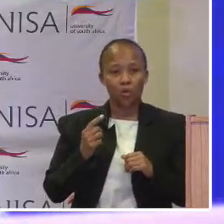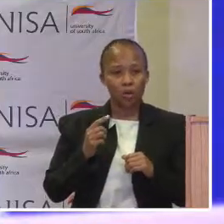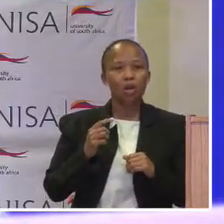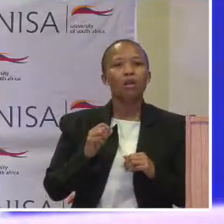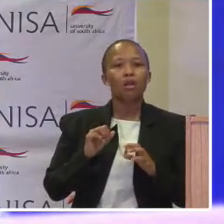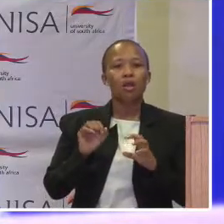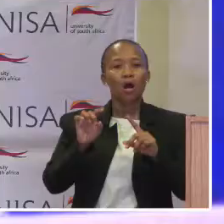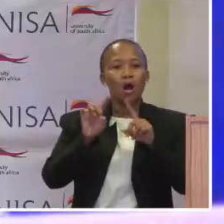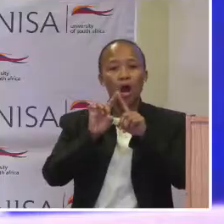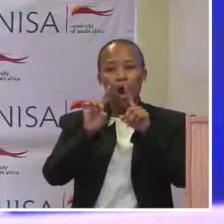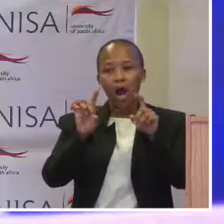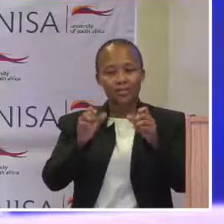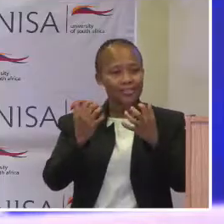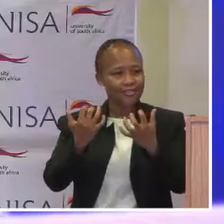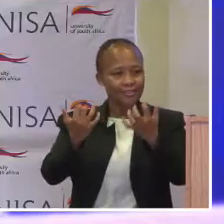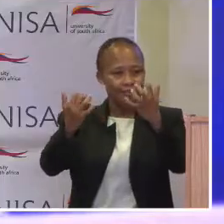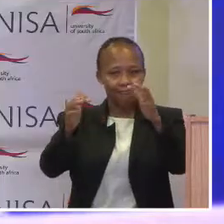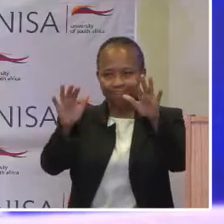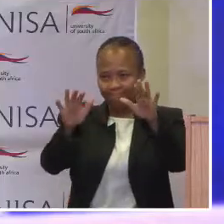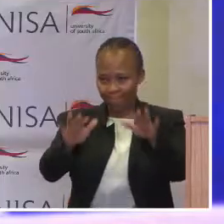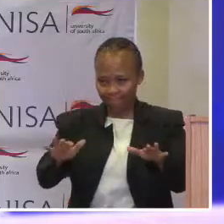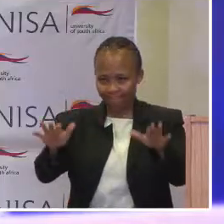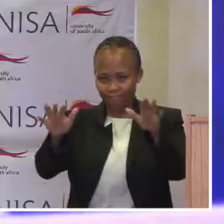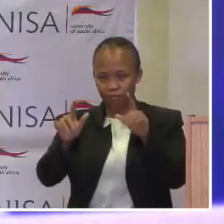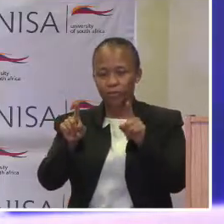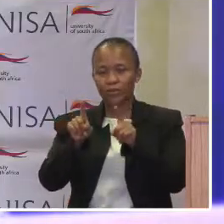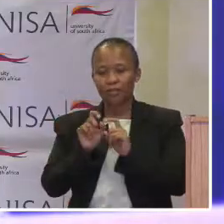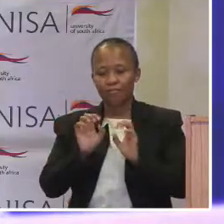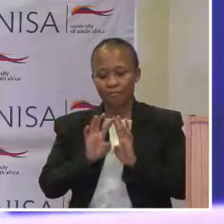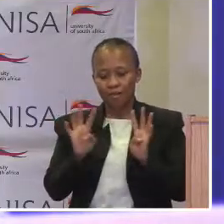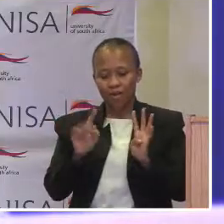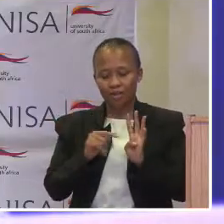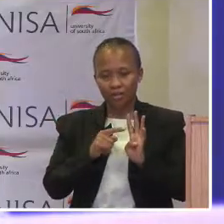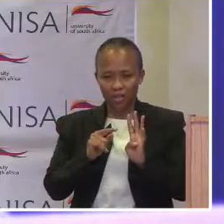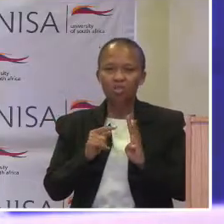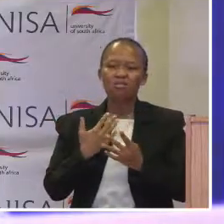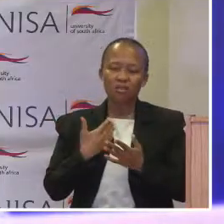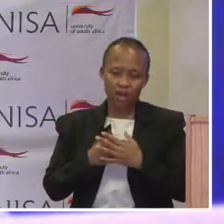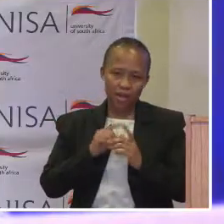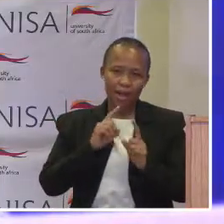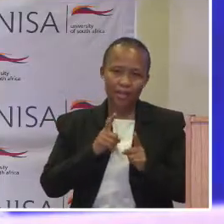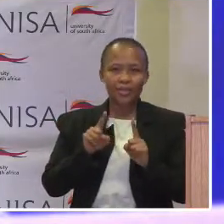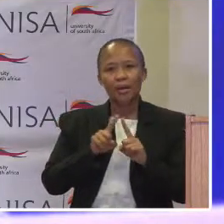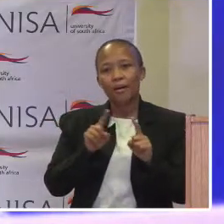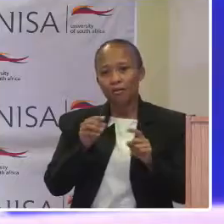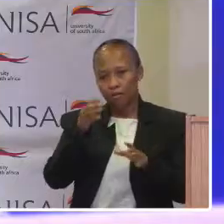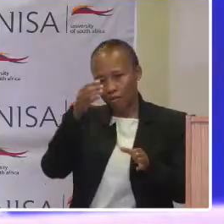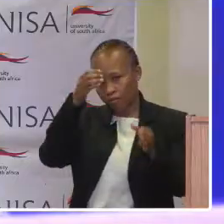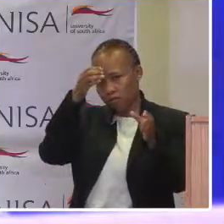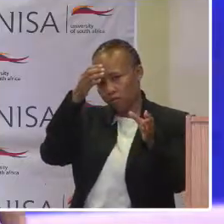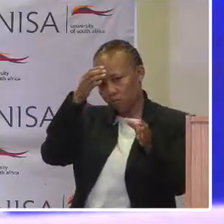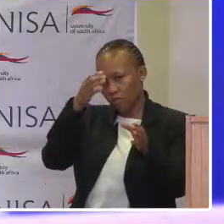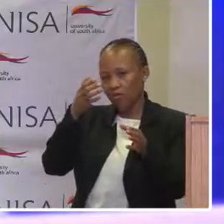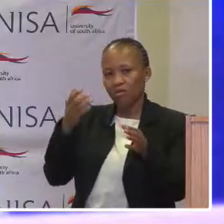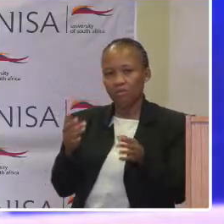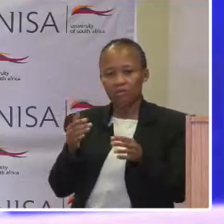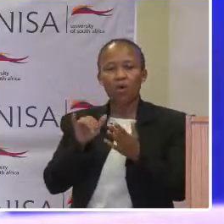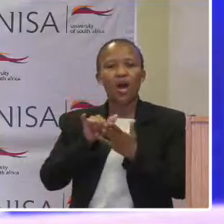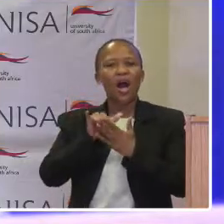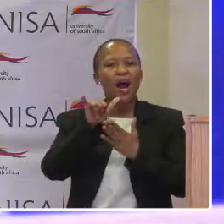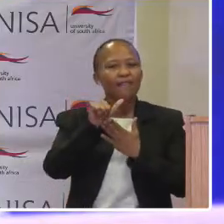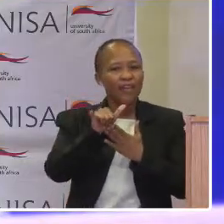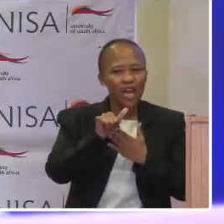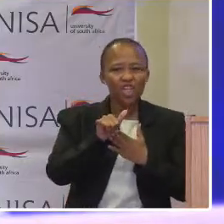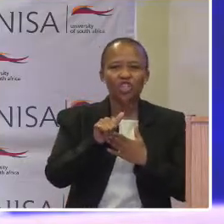it, but I'll also ask those that are experts in the aviation space and the laws and